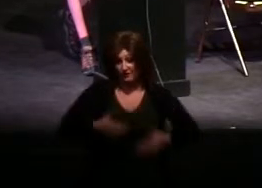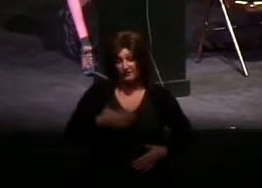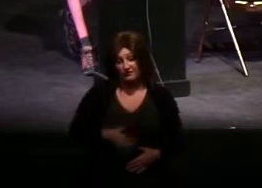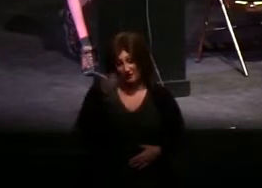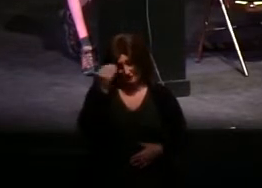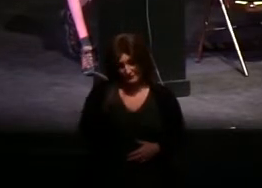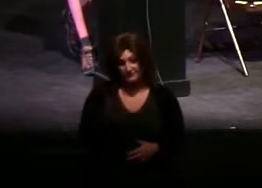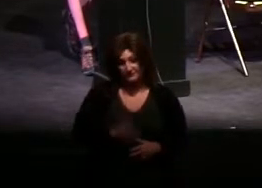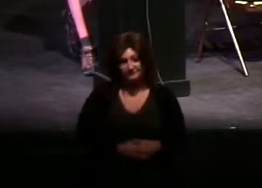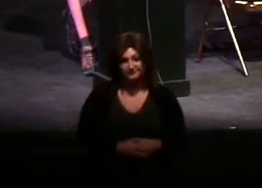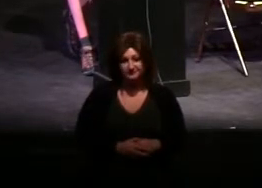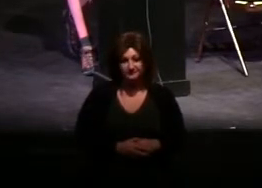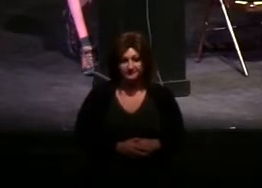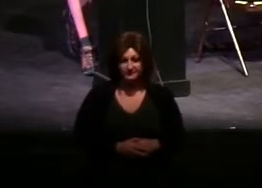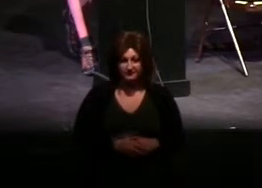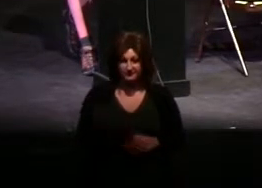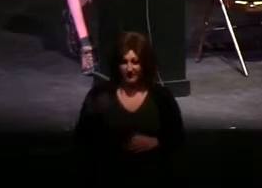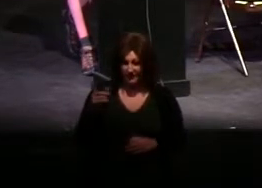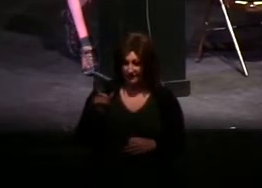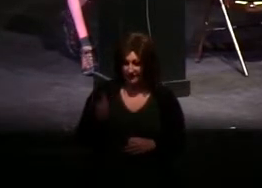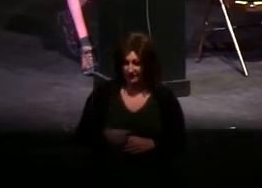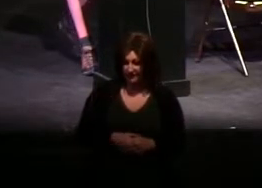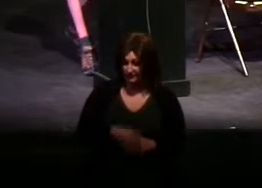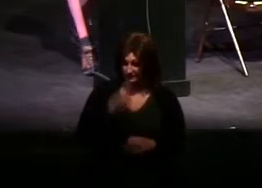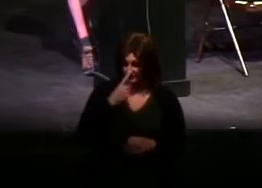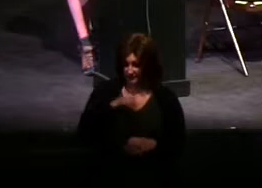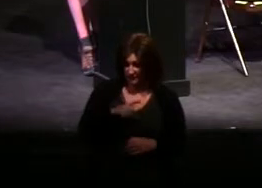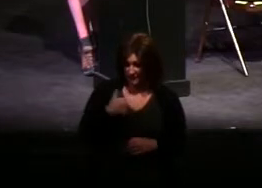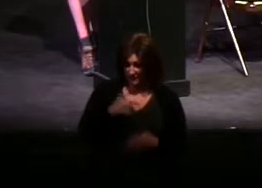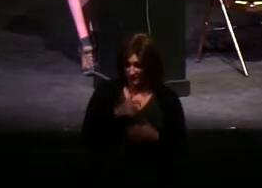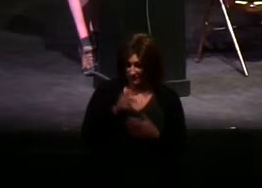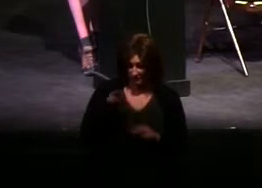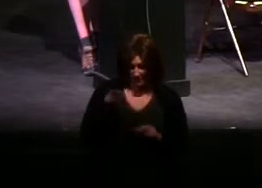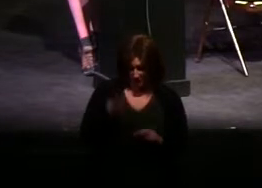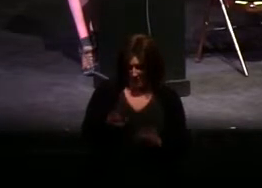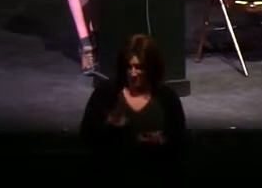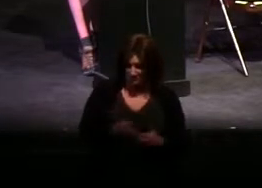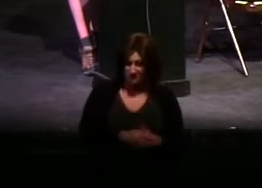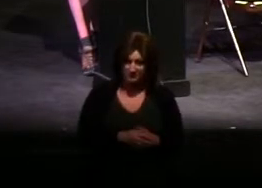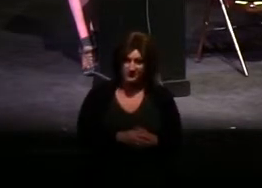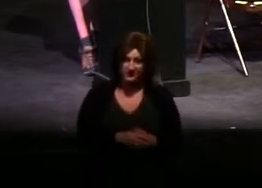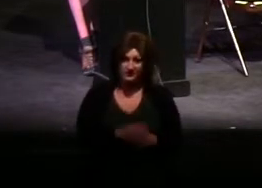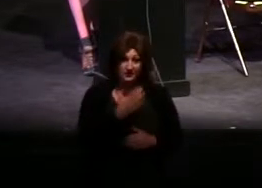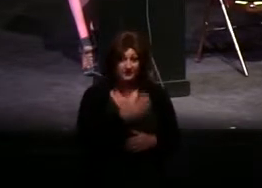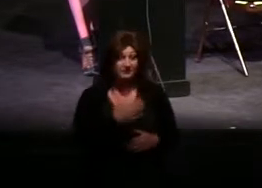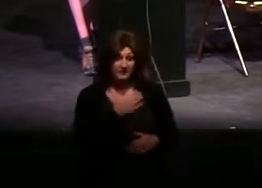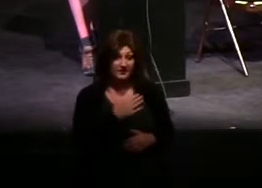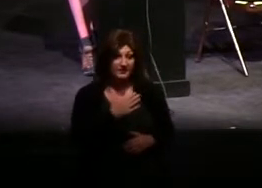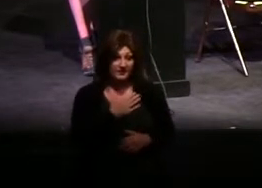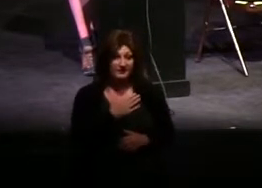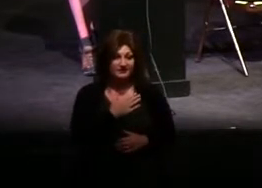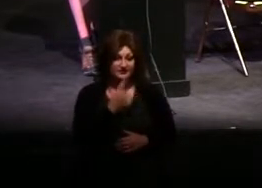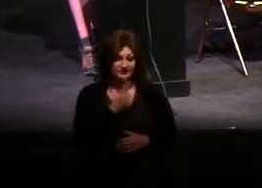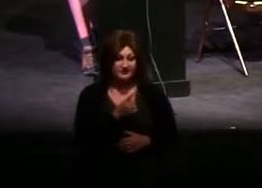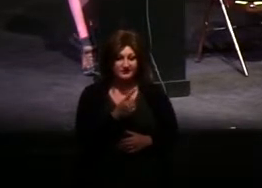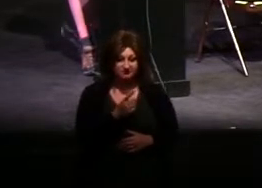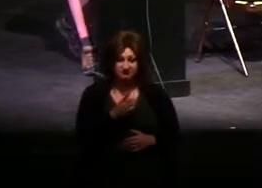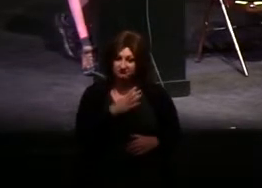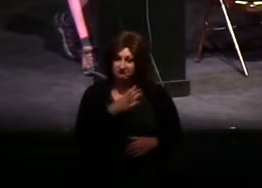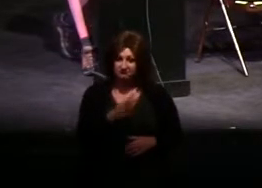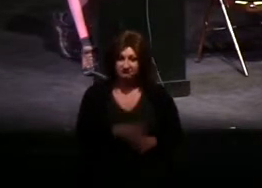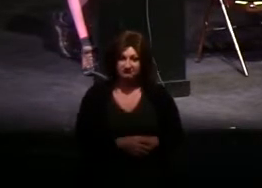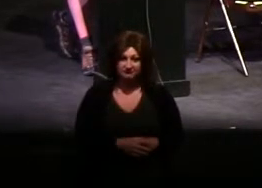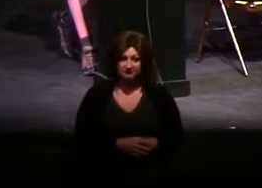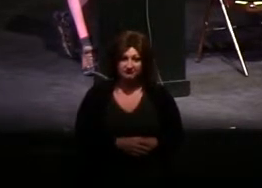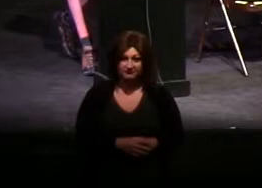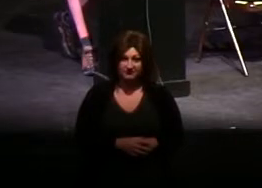Cheryl said. Then she asked, "You don't mind if I watch?" "Please," Keita said, "not at all."